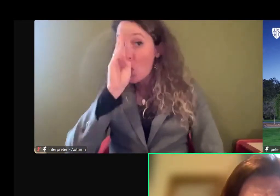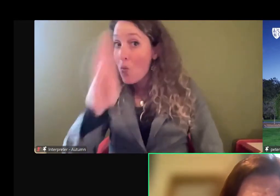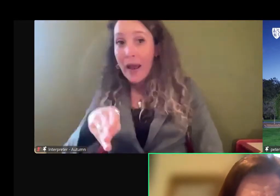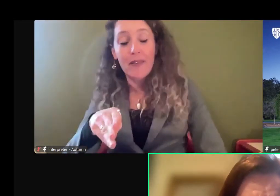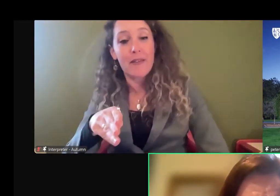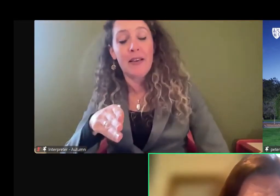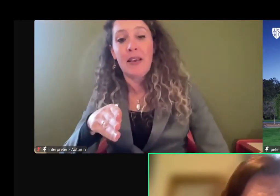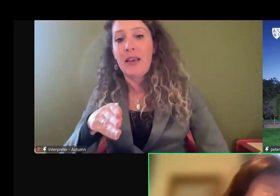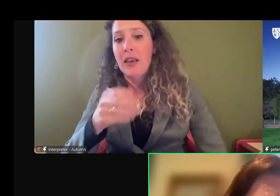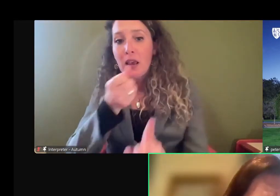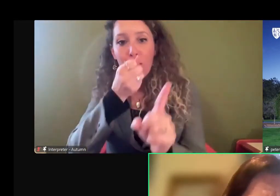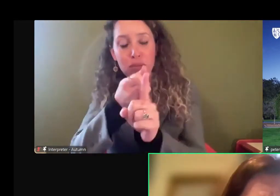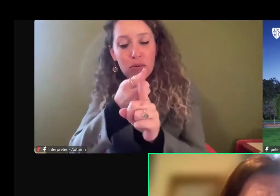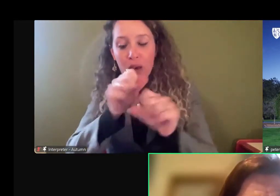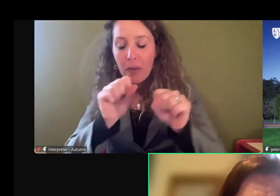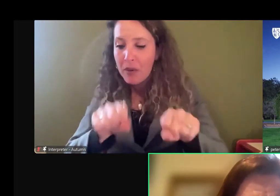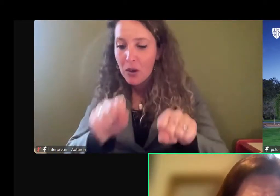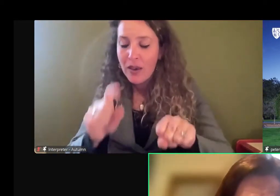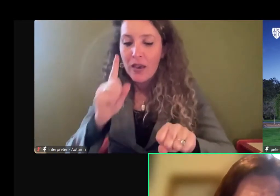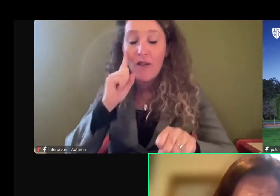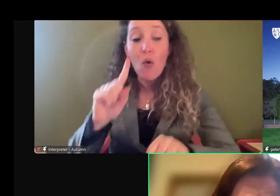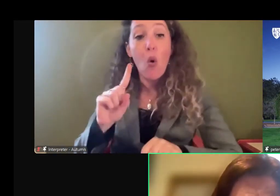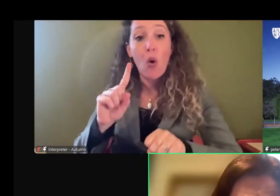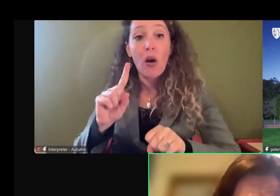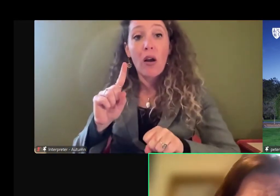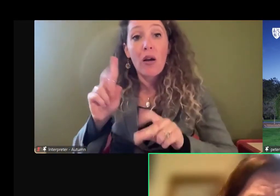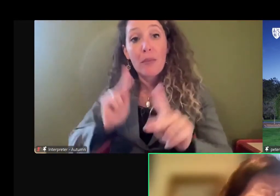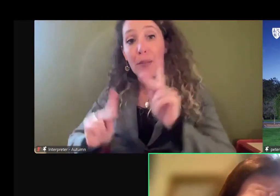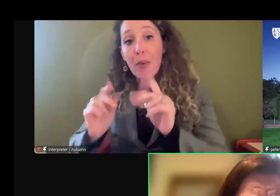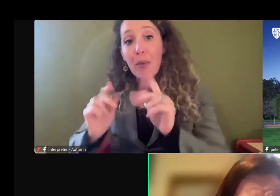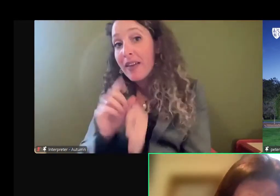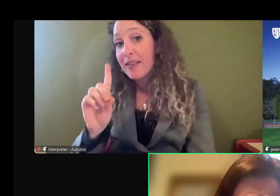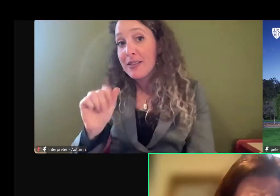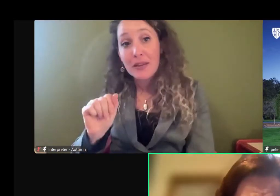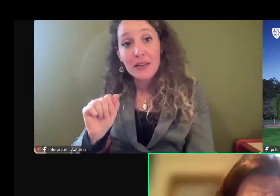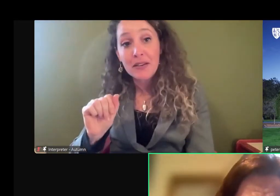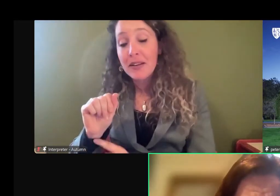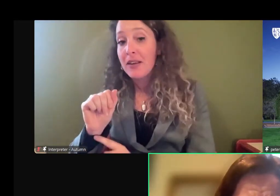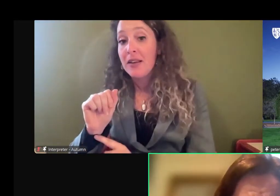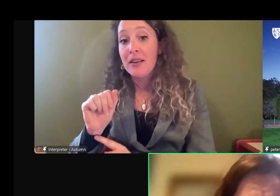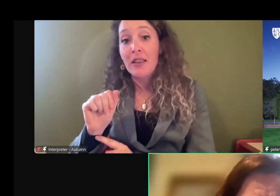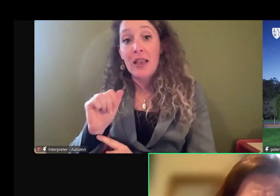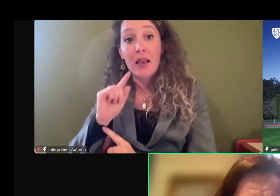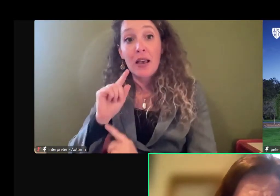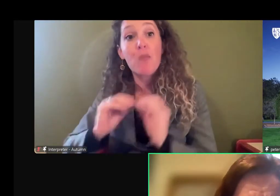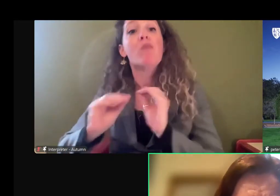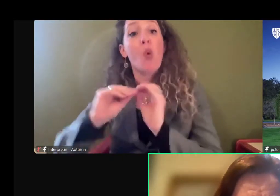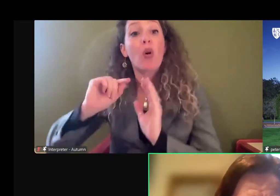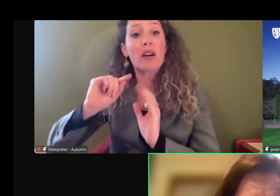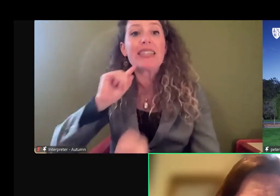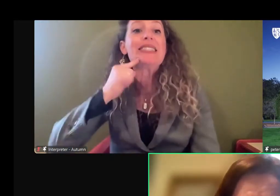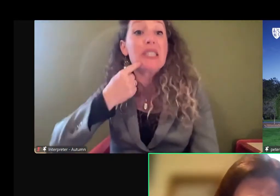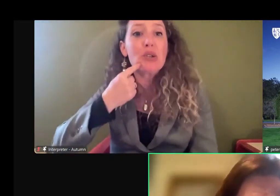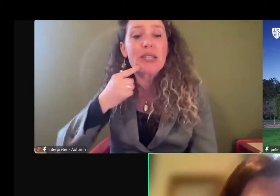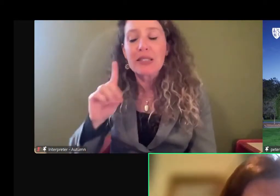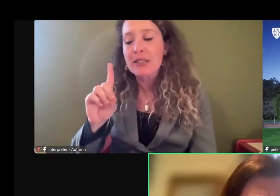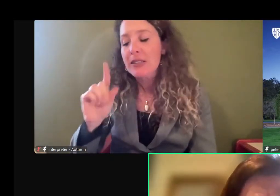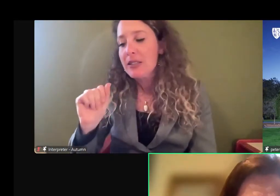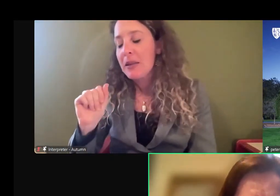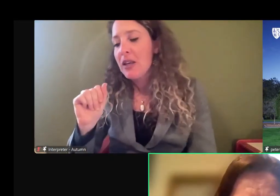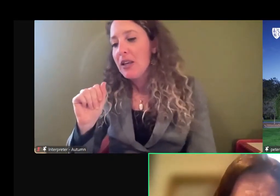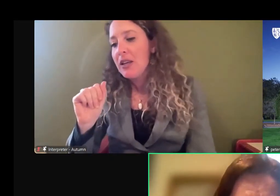directly impact the ability of disabled people, particularly people with significant or more